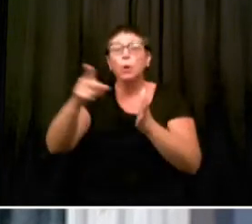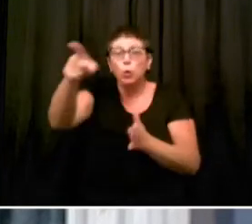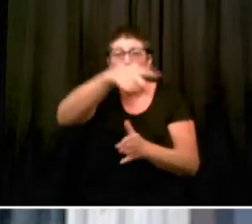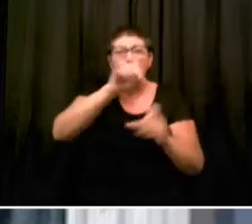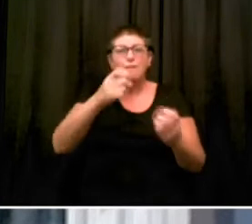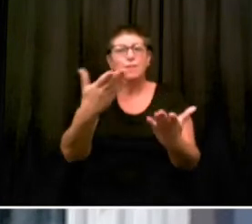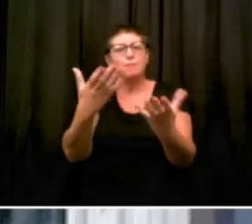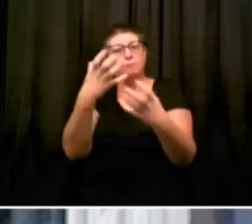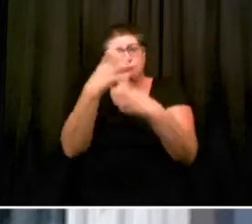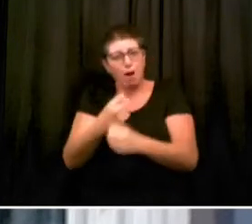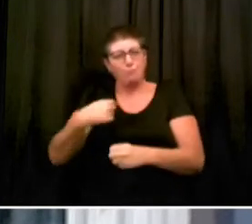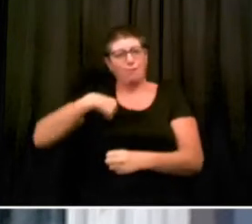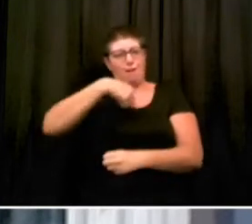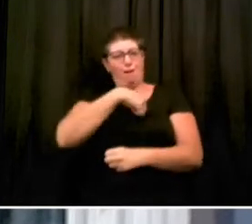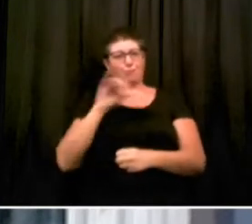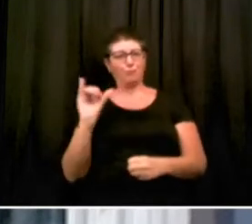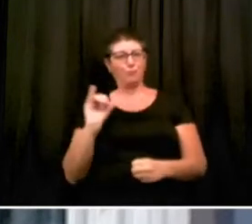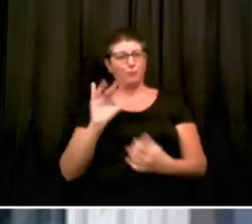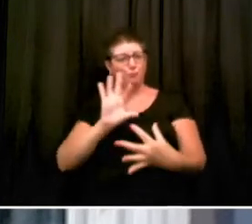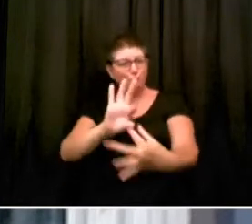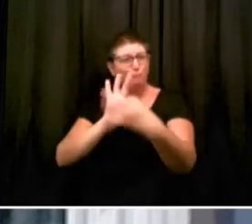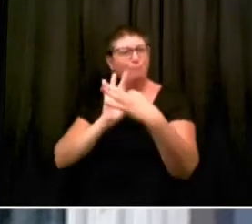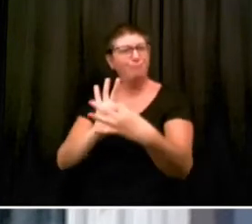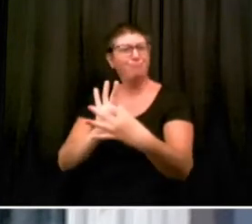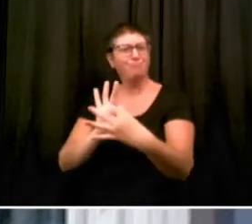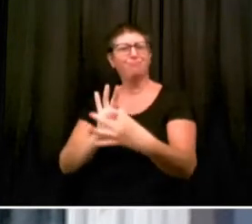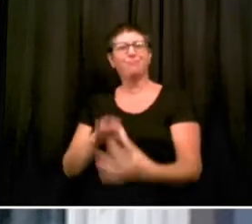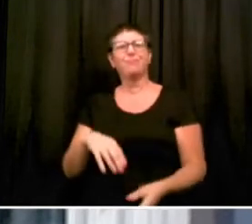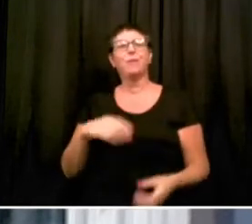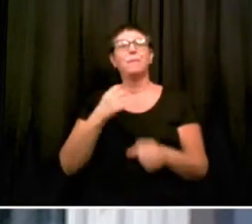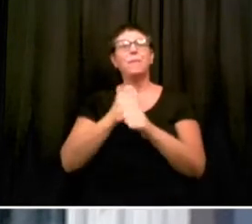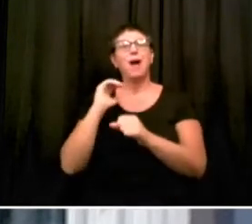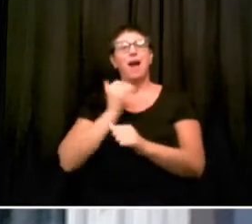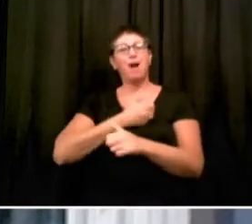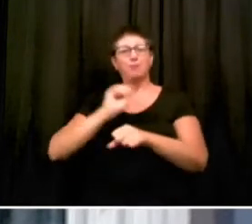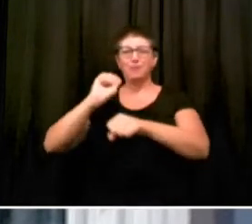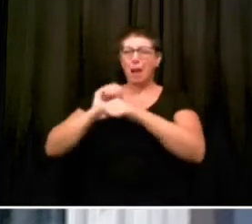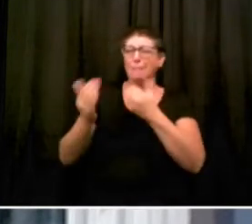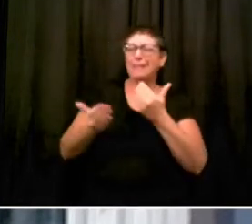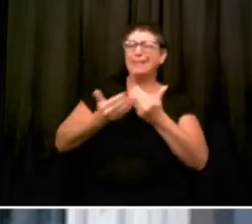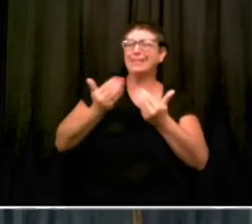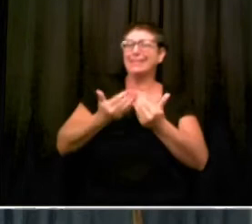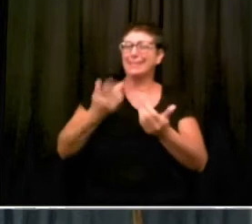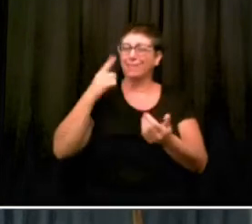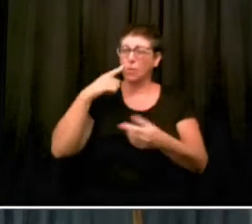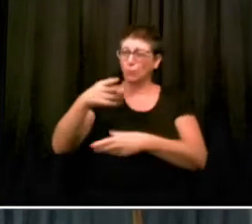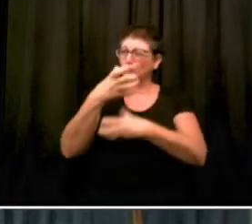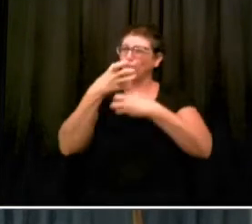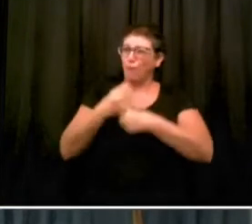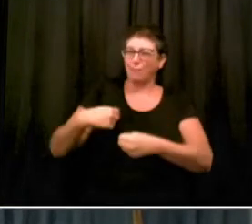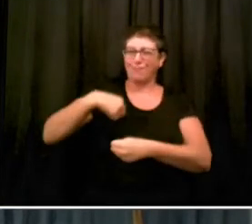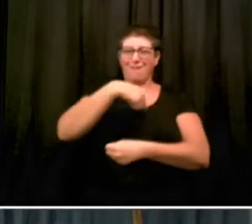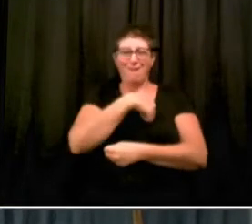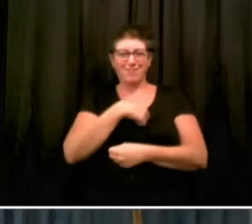So that's exactly what we're striving for. We think we're in a good place, but we're going to constantly try to get even better. Amen.